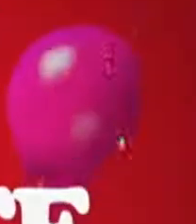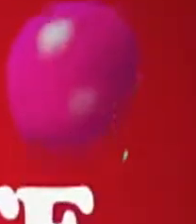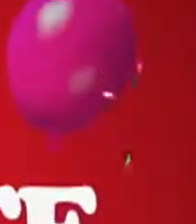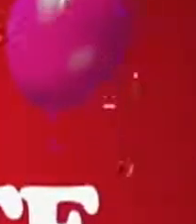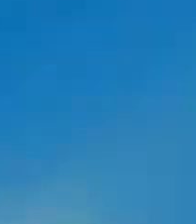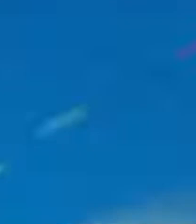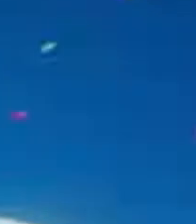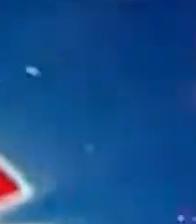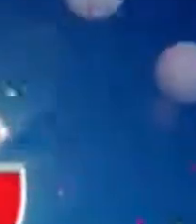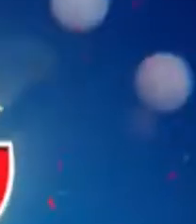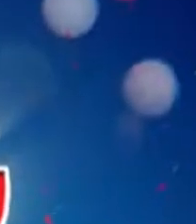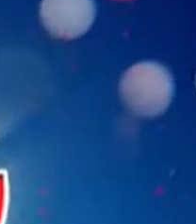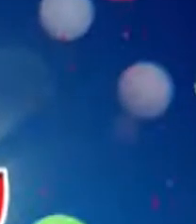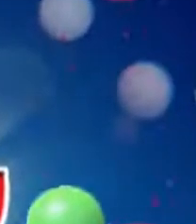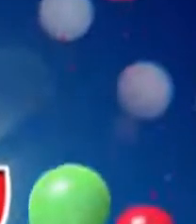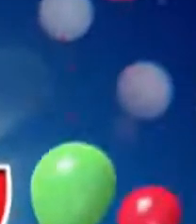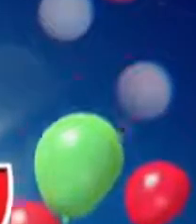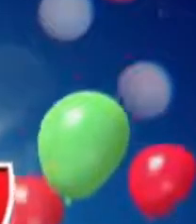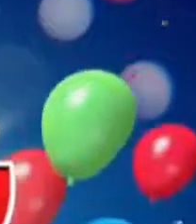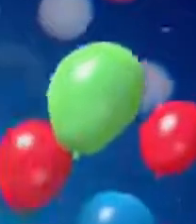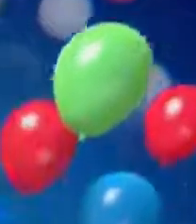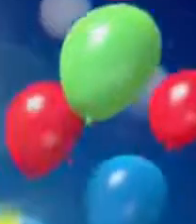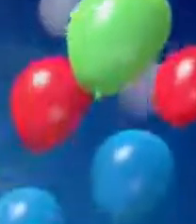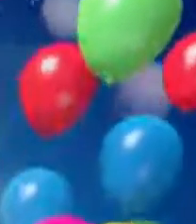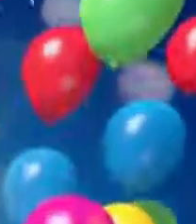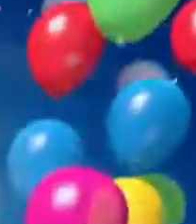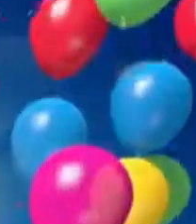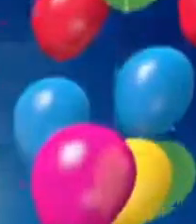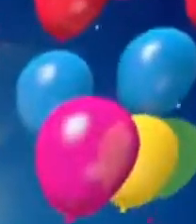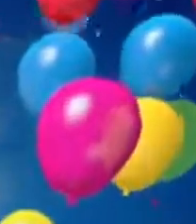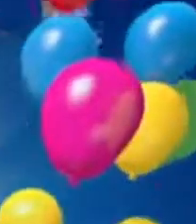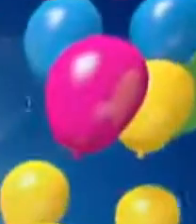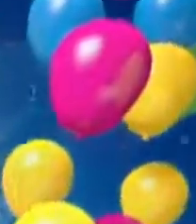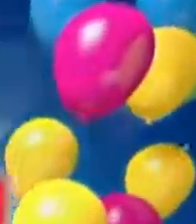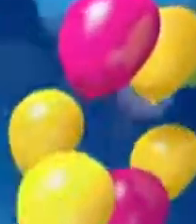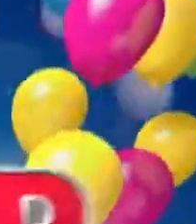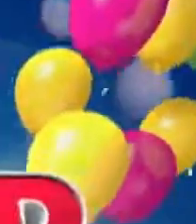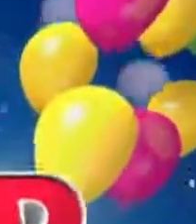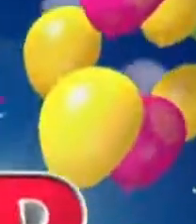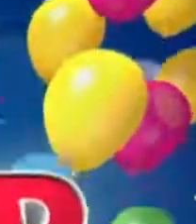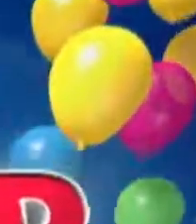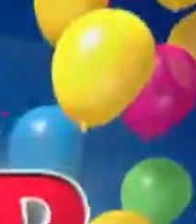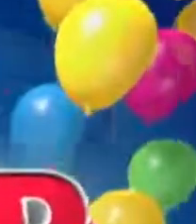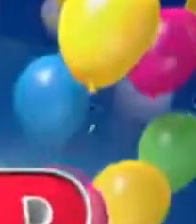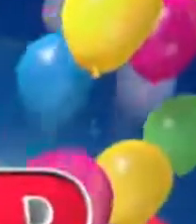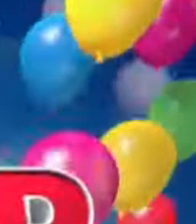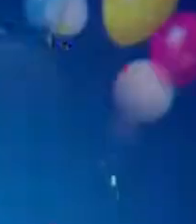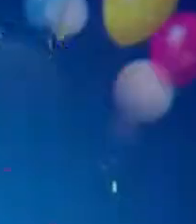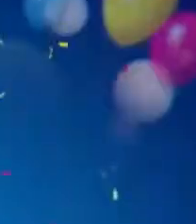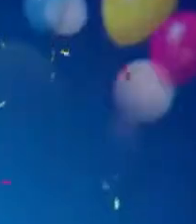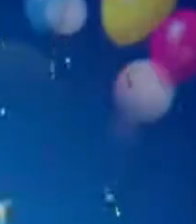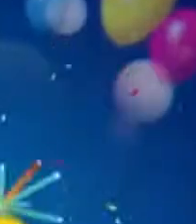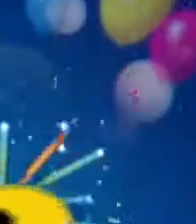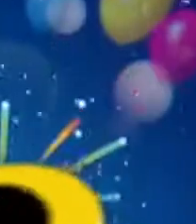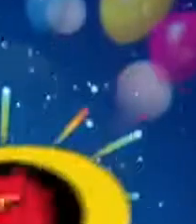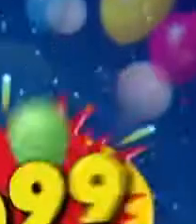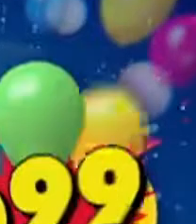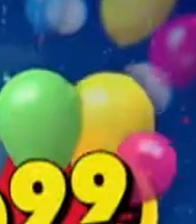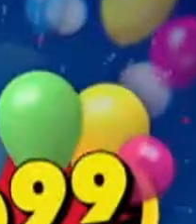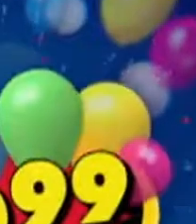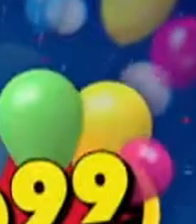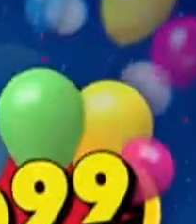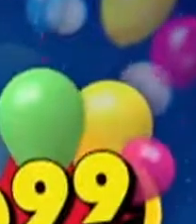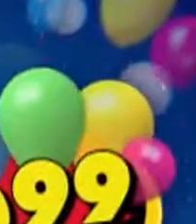It's Shoprite's big low price birthday. We're celebrating with big deals and even bigger savings. Like a bottle of Stay Soft